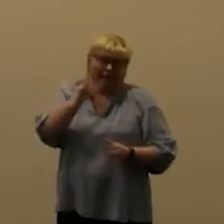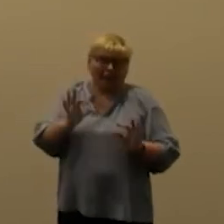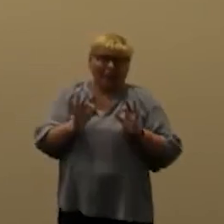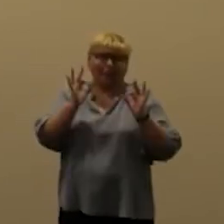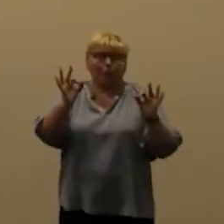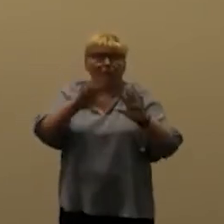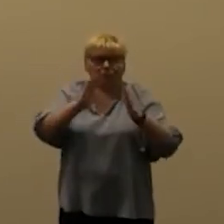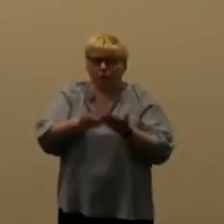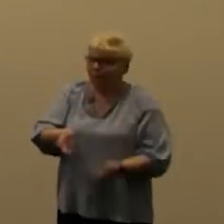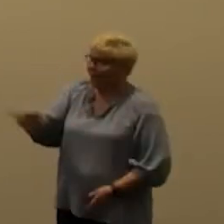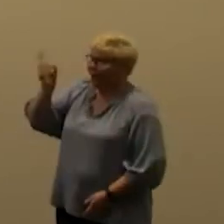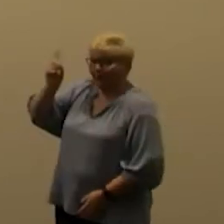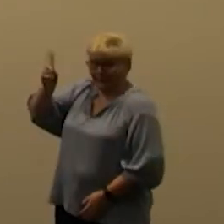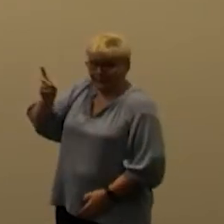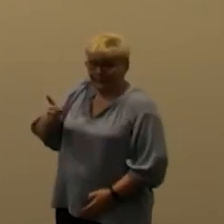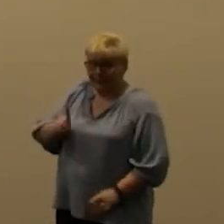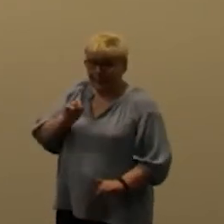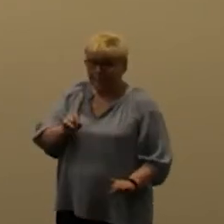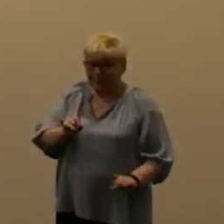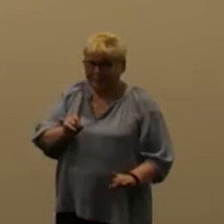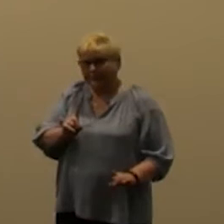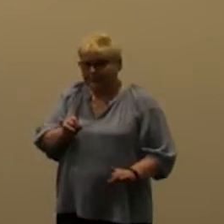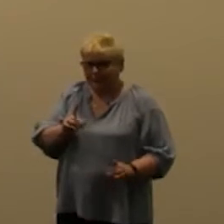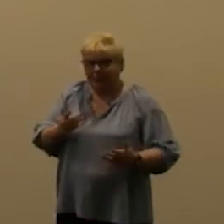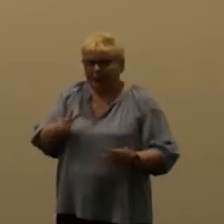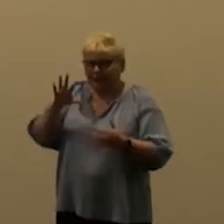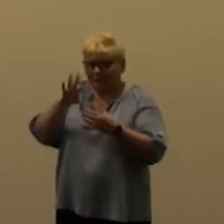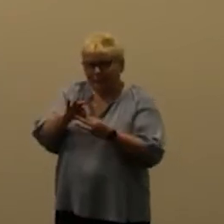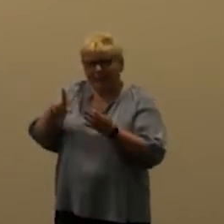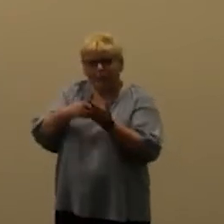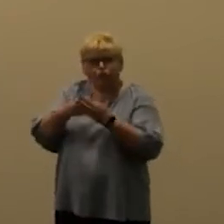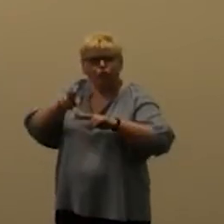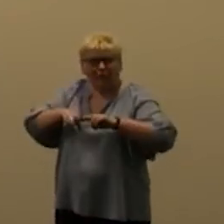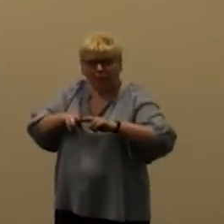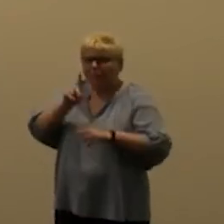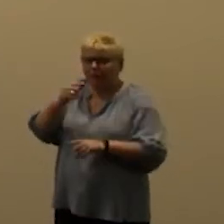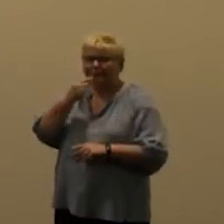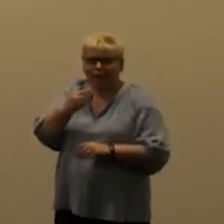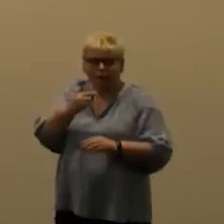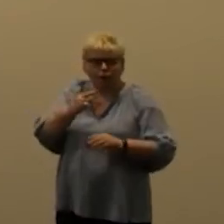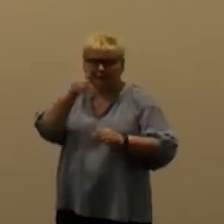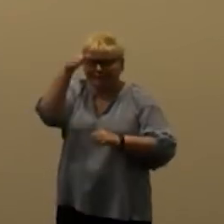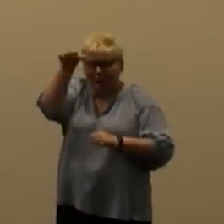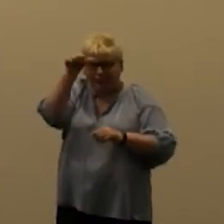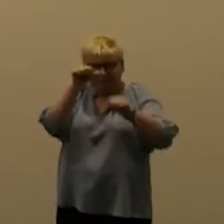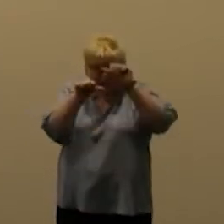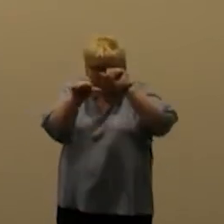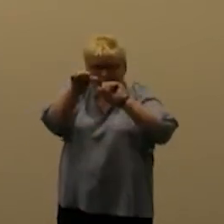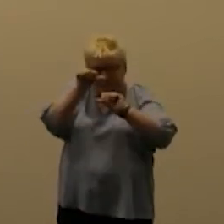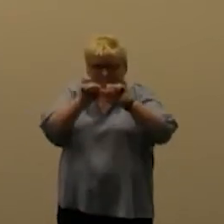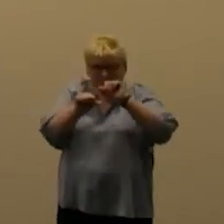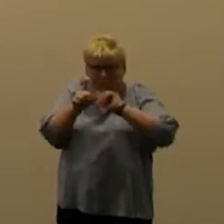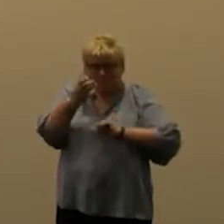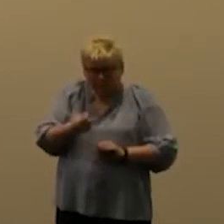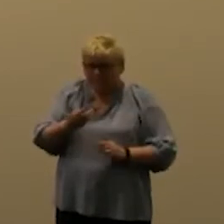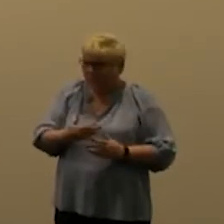Now, there is a white paper out there. This is not my own work. I've got it linked in the references, but they tell you step by step how to set this sort of stuff up. Now, the guys